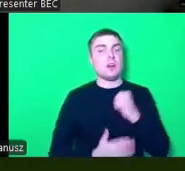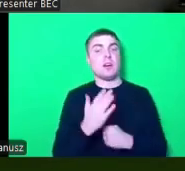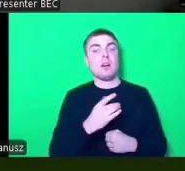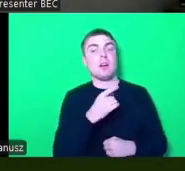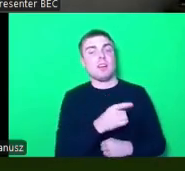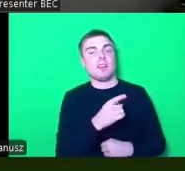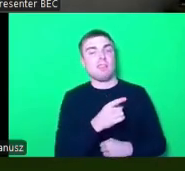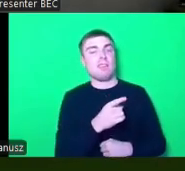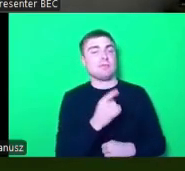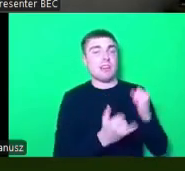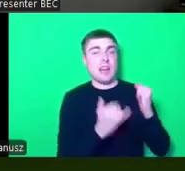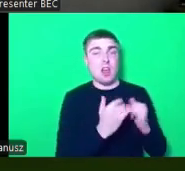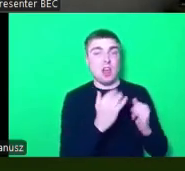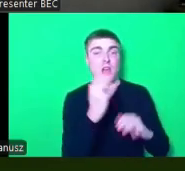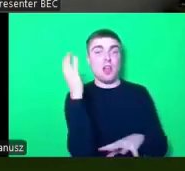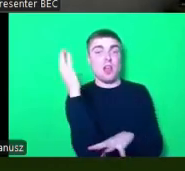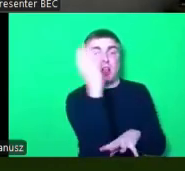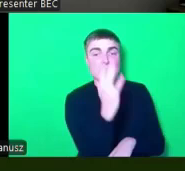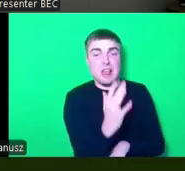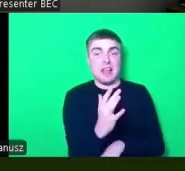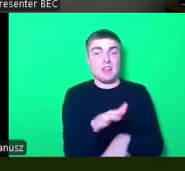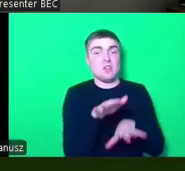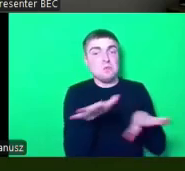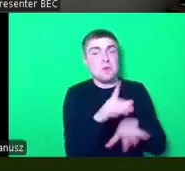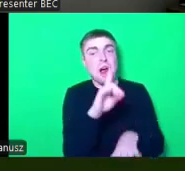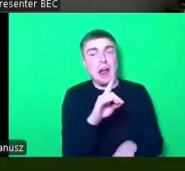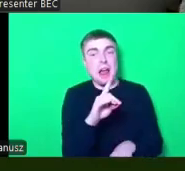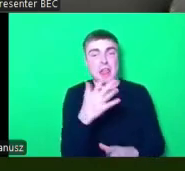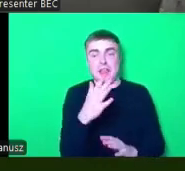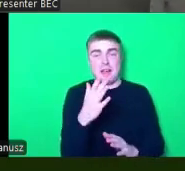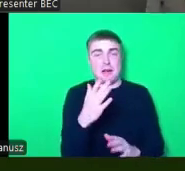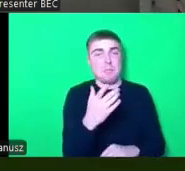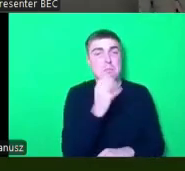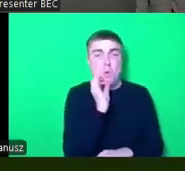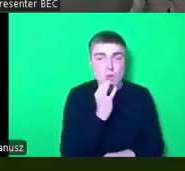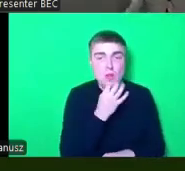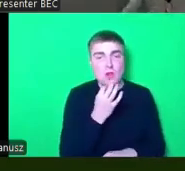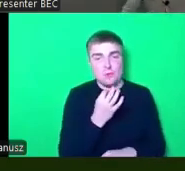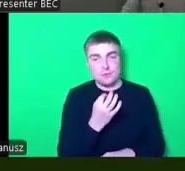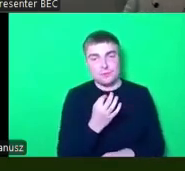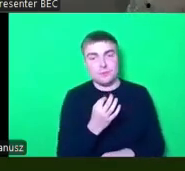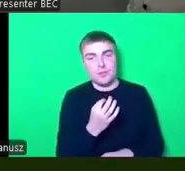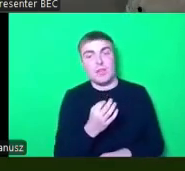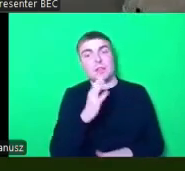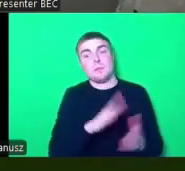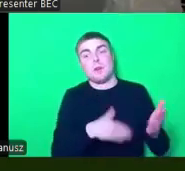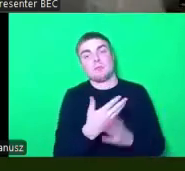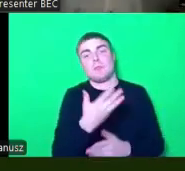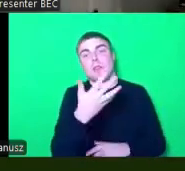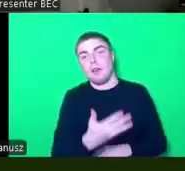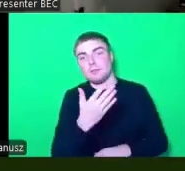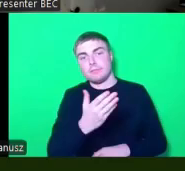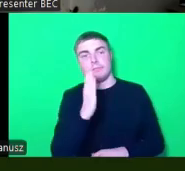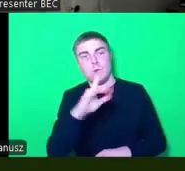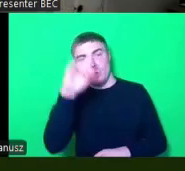trees, like in many areas where they plant trees and 5 years later they cut them already and they restart because of